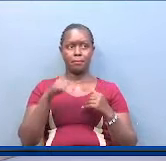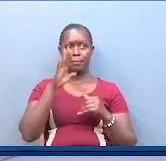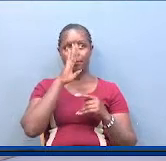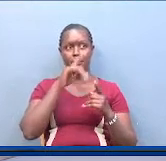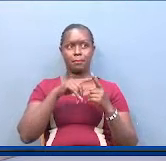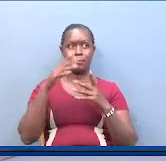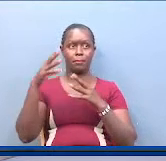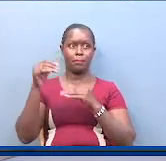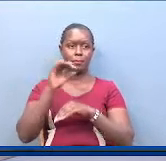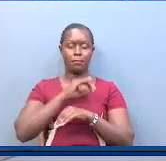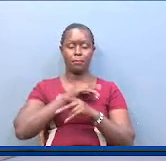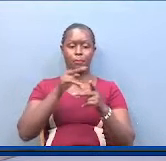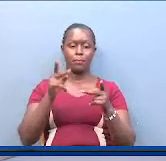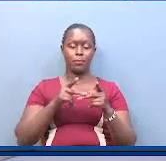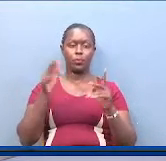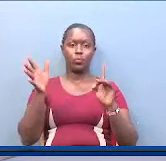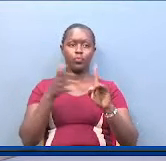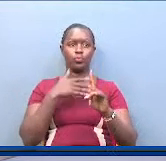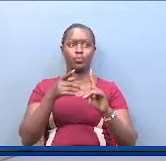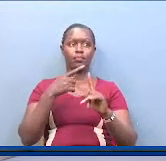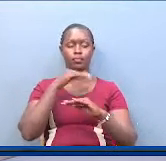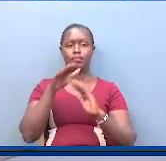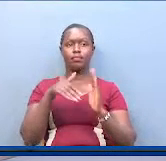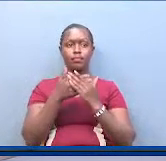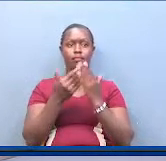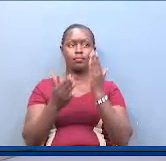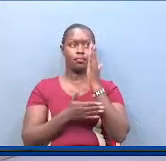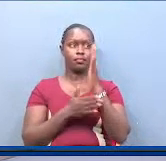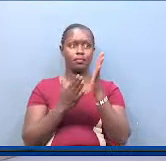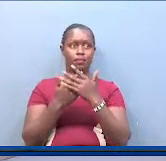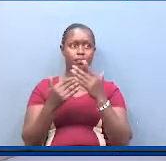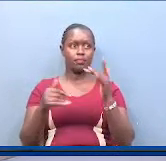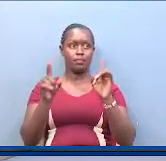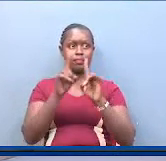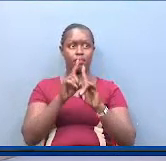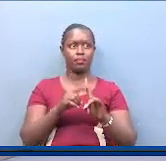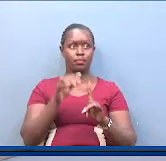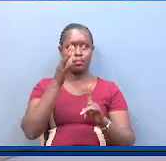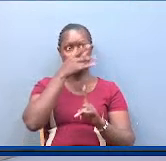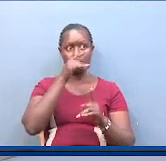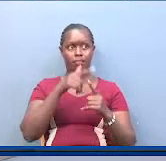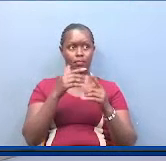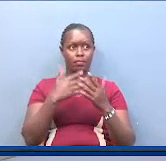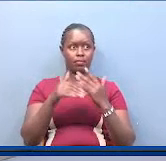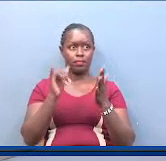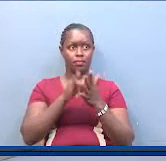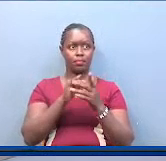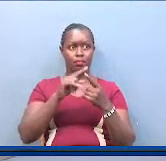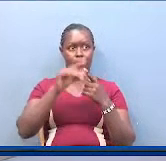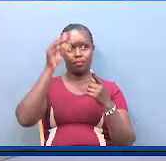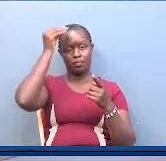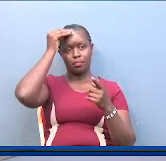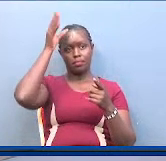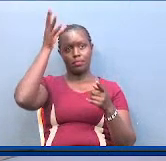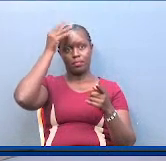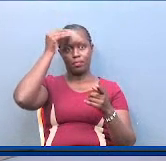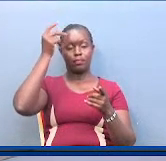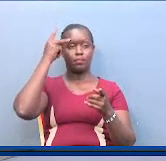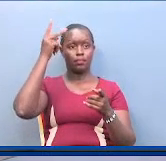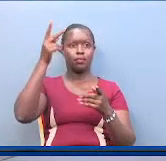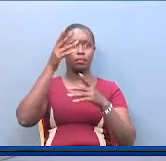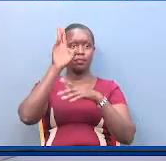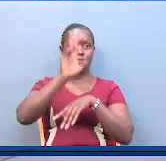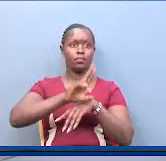to his bedroom to campaign and say all manner of things, lies and everything. He has been in Kiabu. Have you seen Uhuru